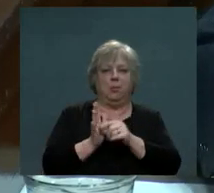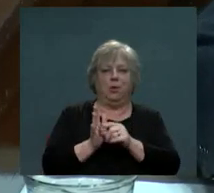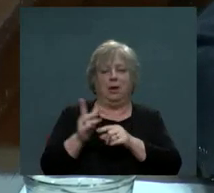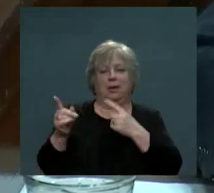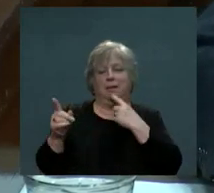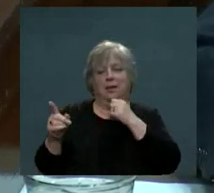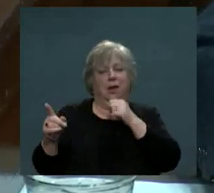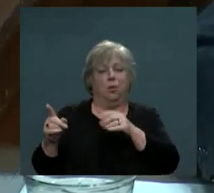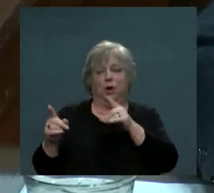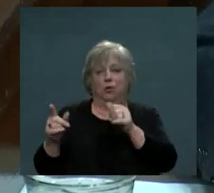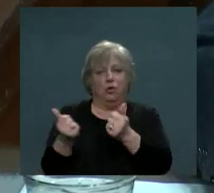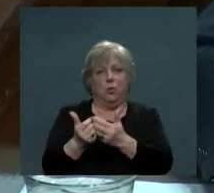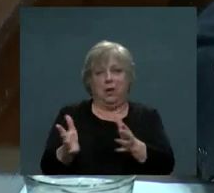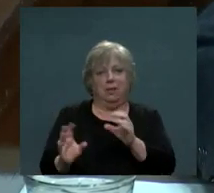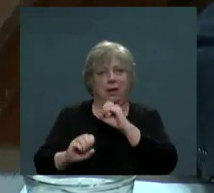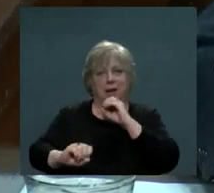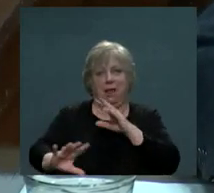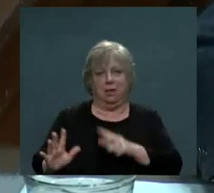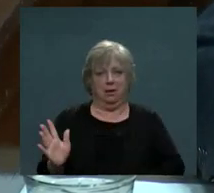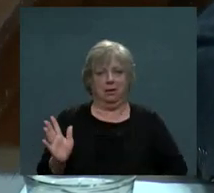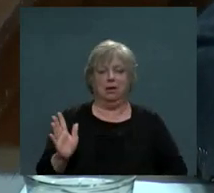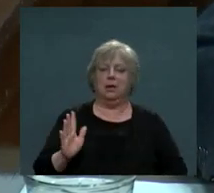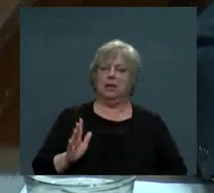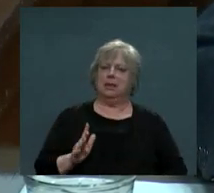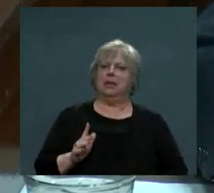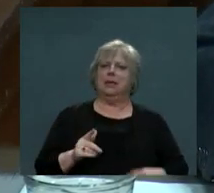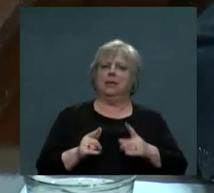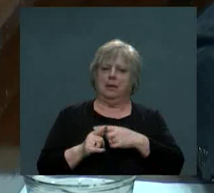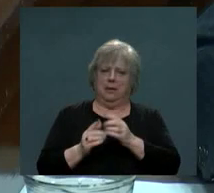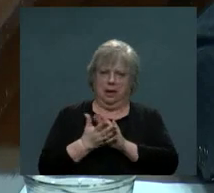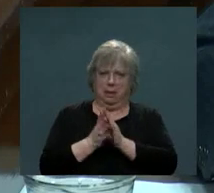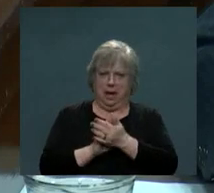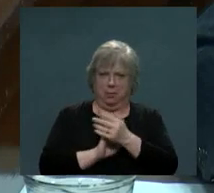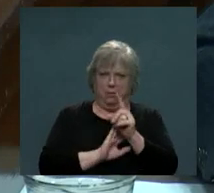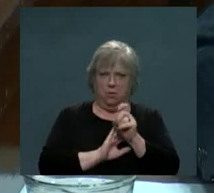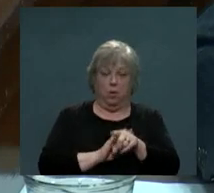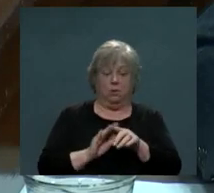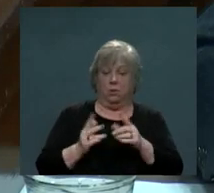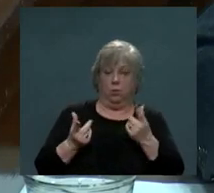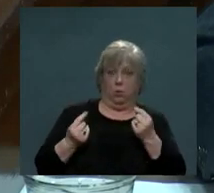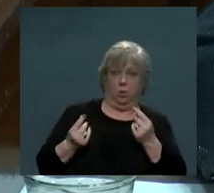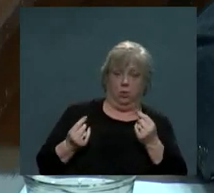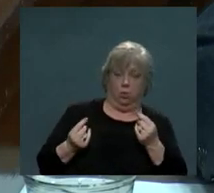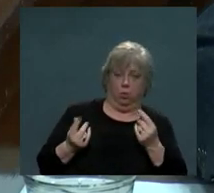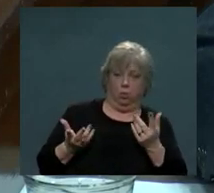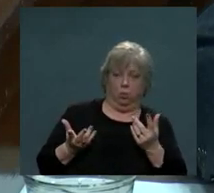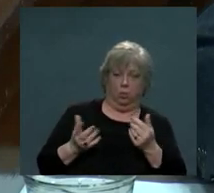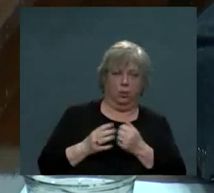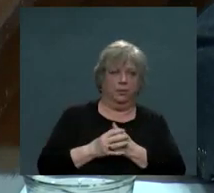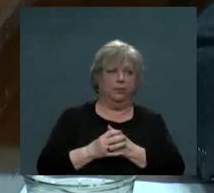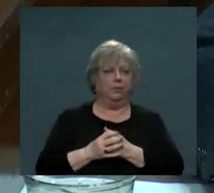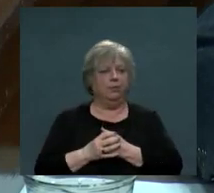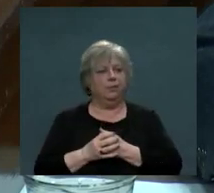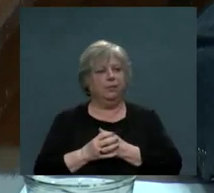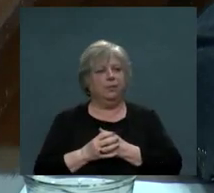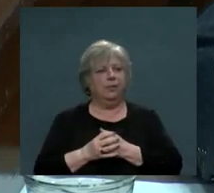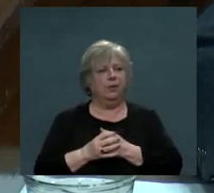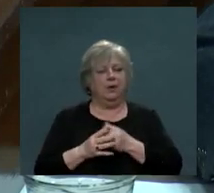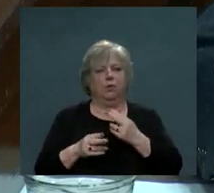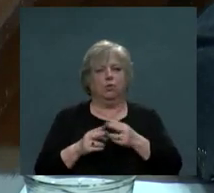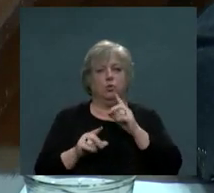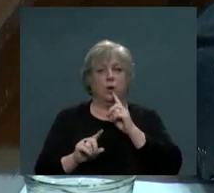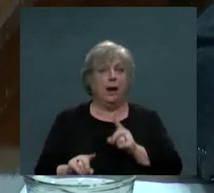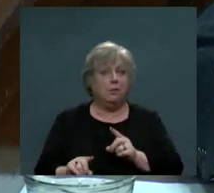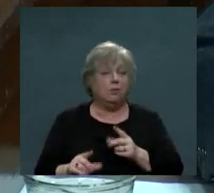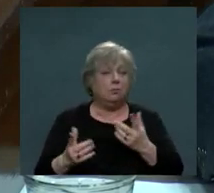anything. So then the question became, how do we deal with this situation? The short